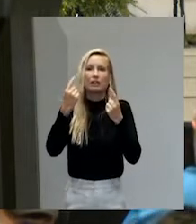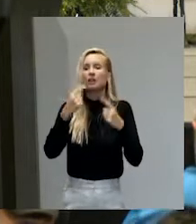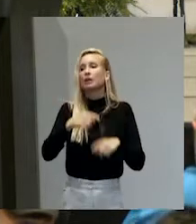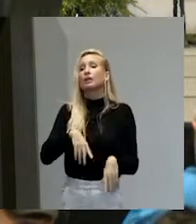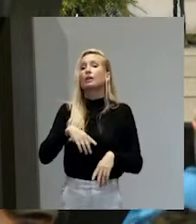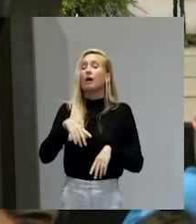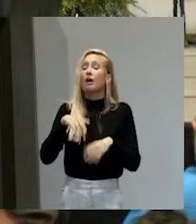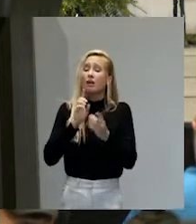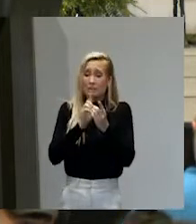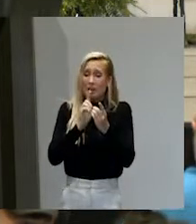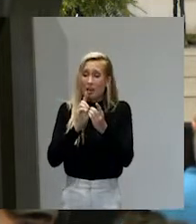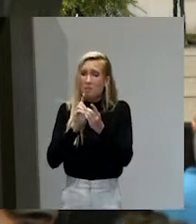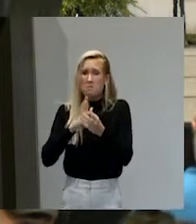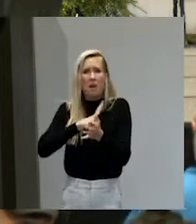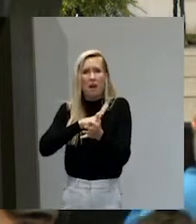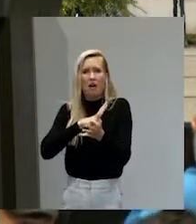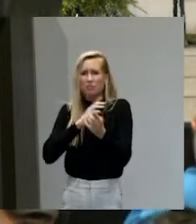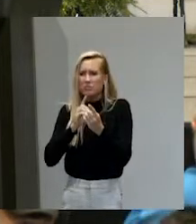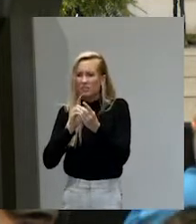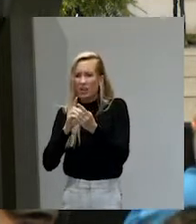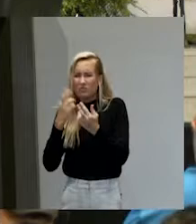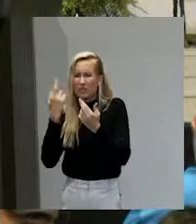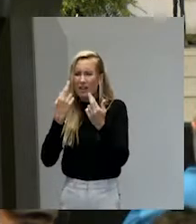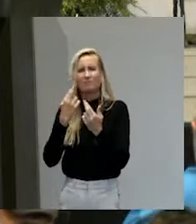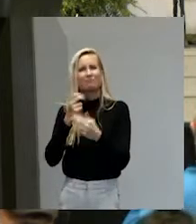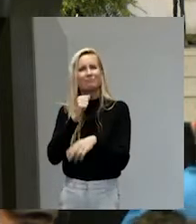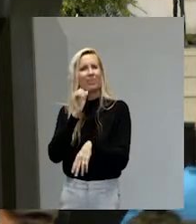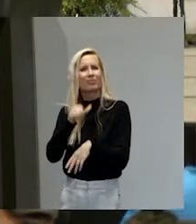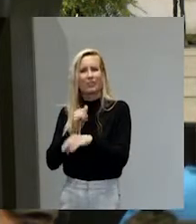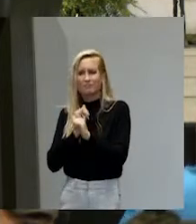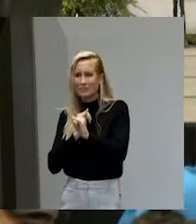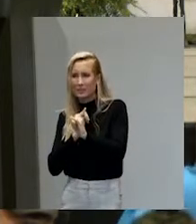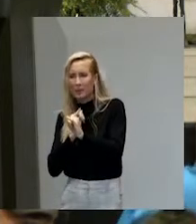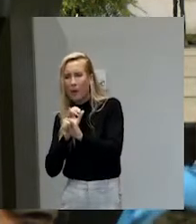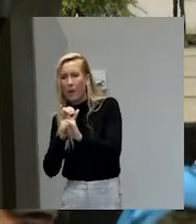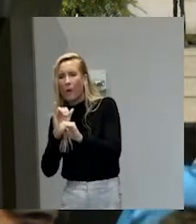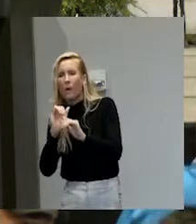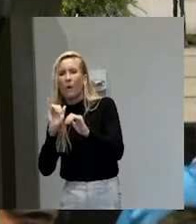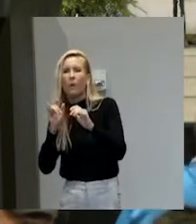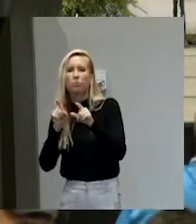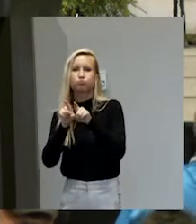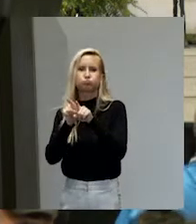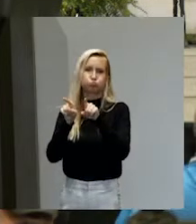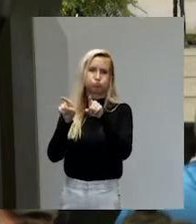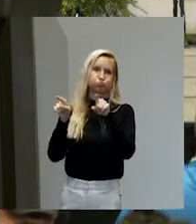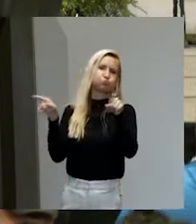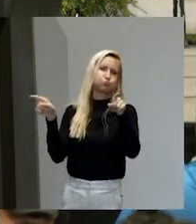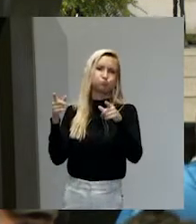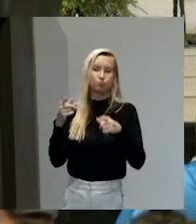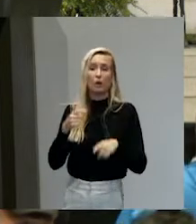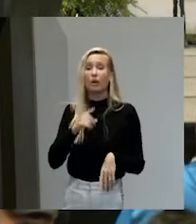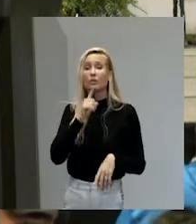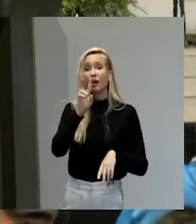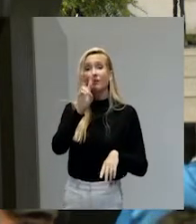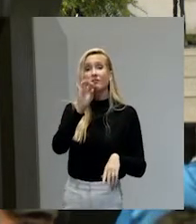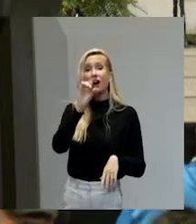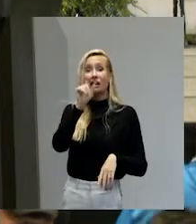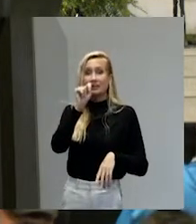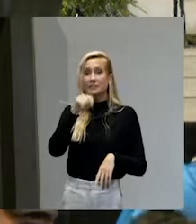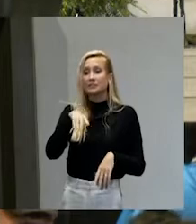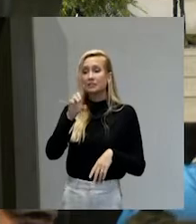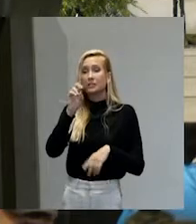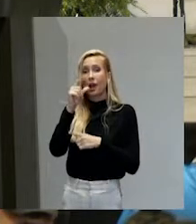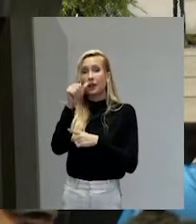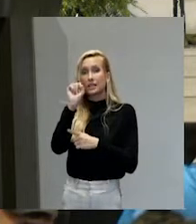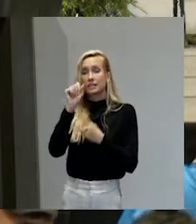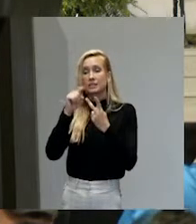directions. And I think with Violet, it's sort of going like that, and then eventually, it aligns a